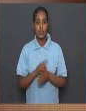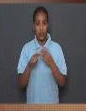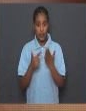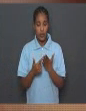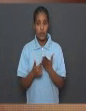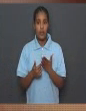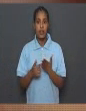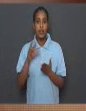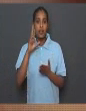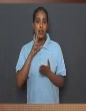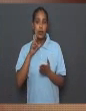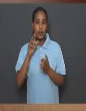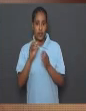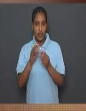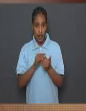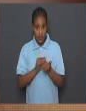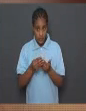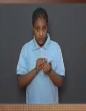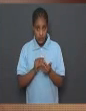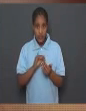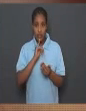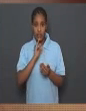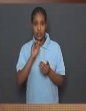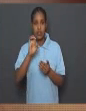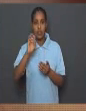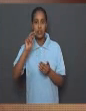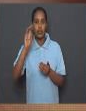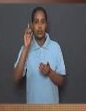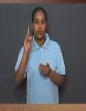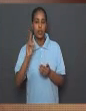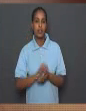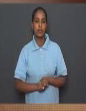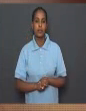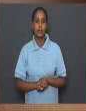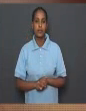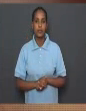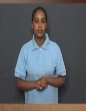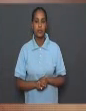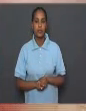Therefore, rubber relaxation is endothermic.